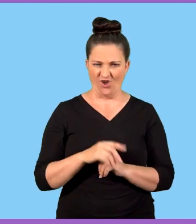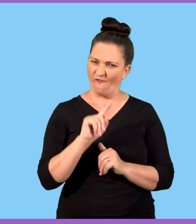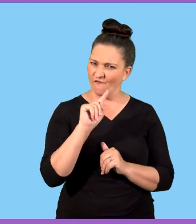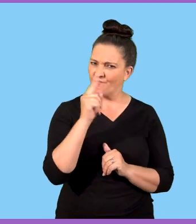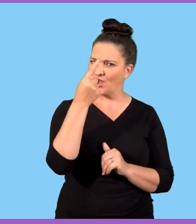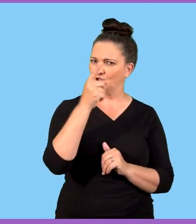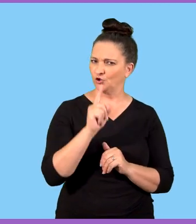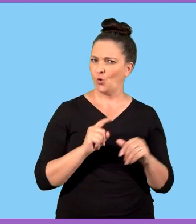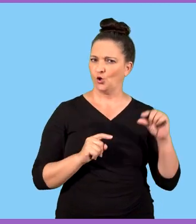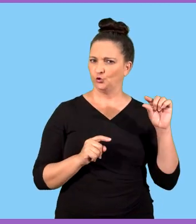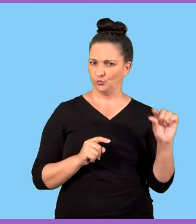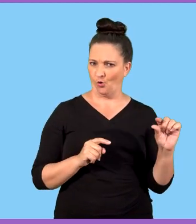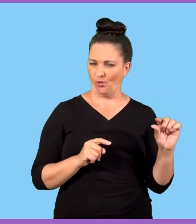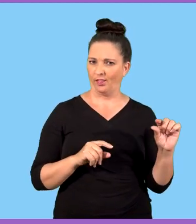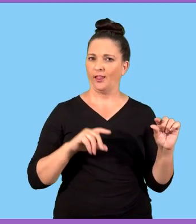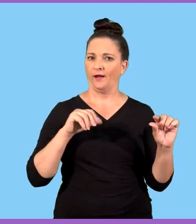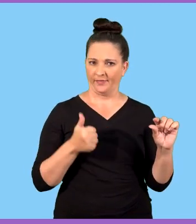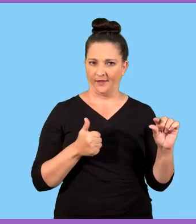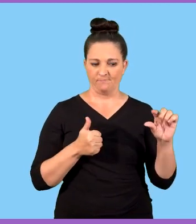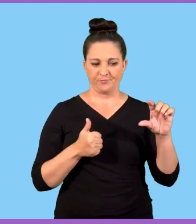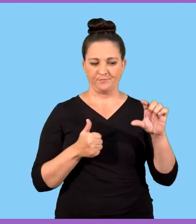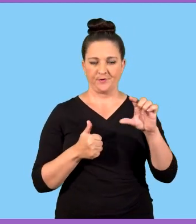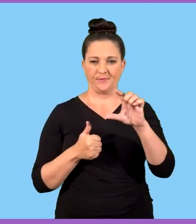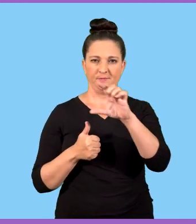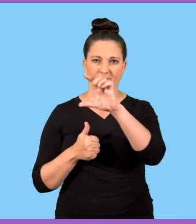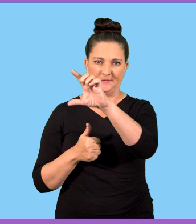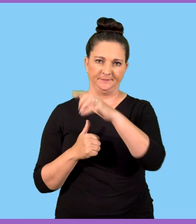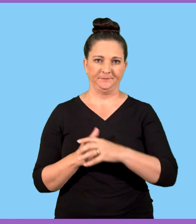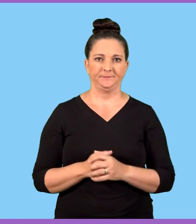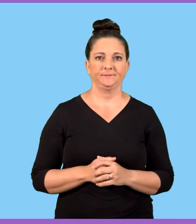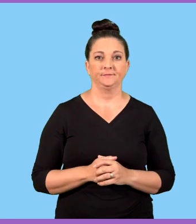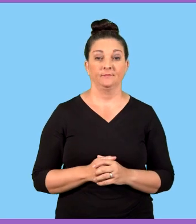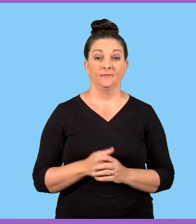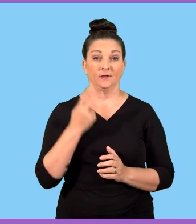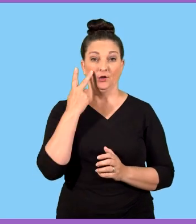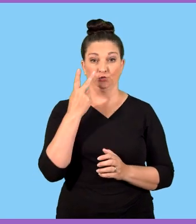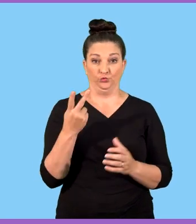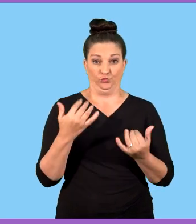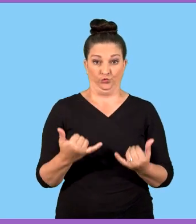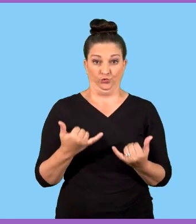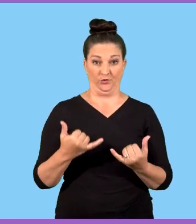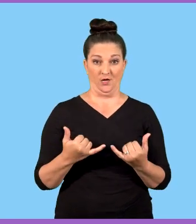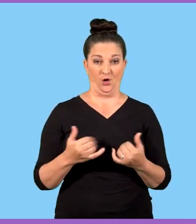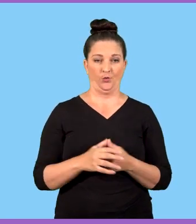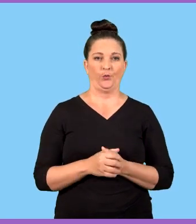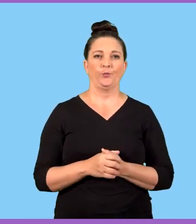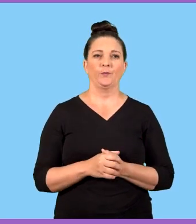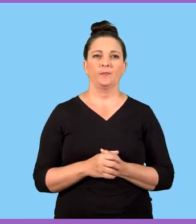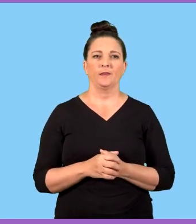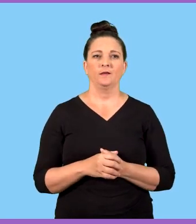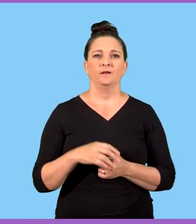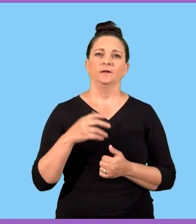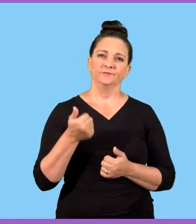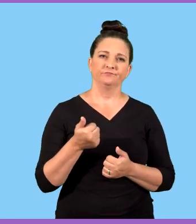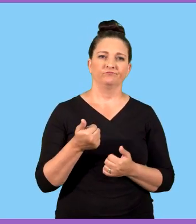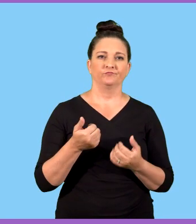the smallest value first and the largest value last. So looking at this now, as soon as I get there,